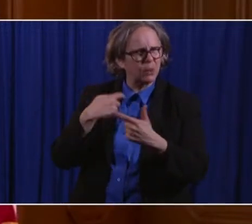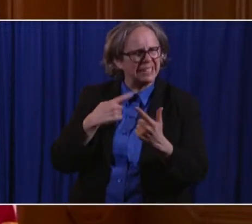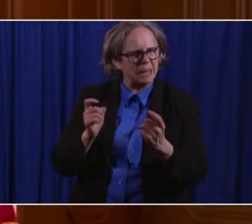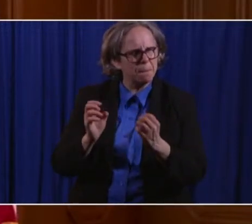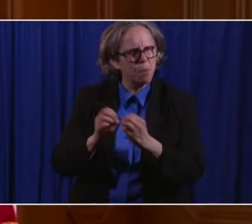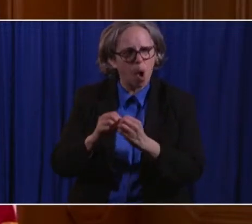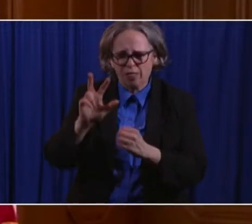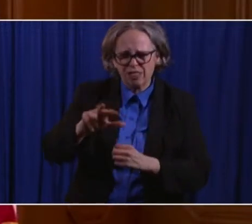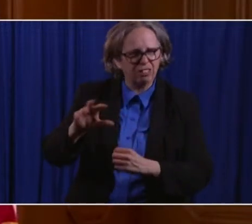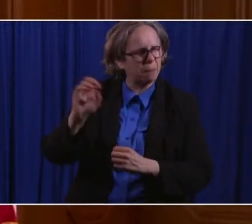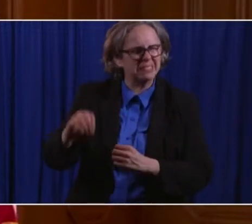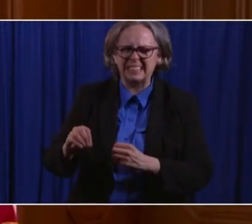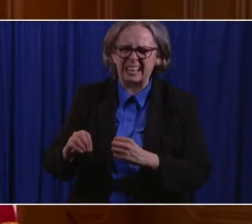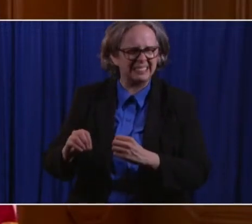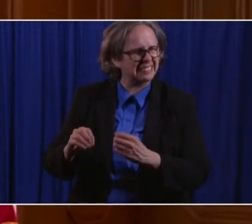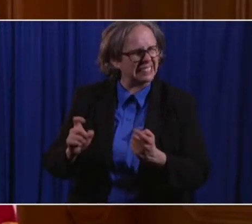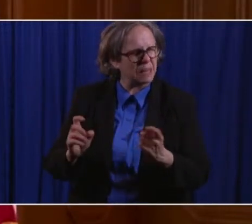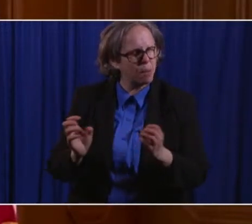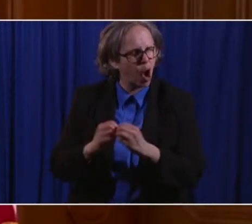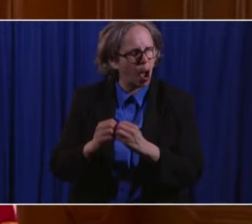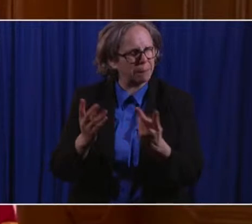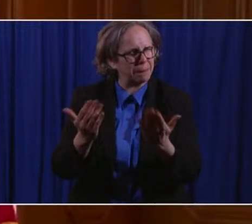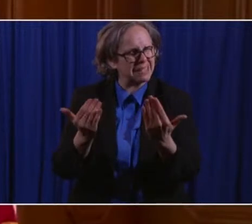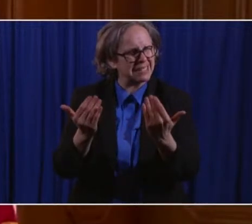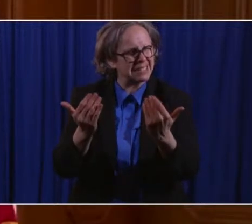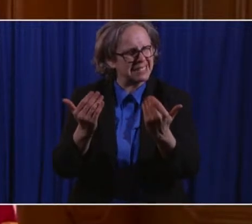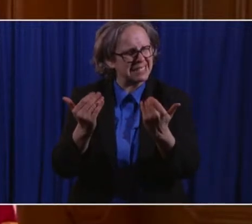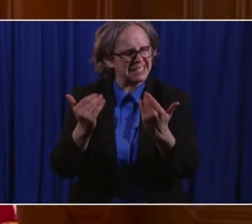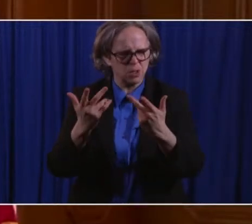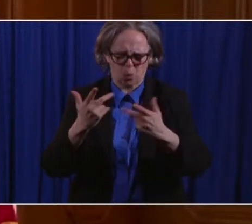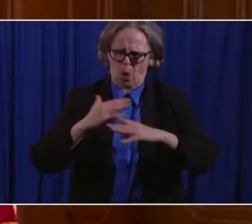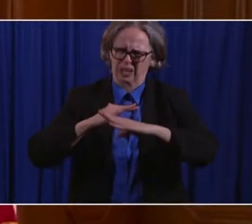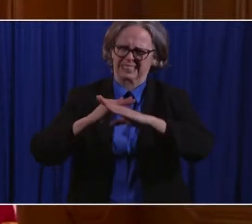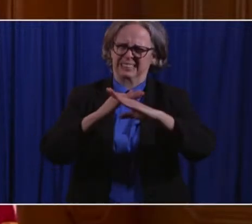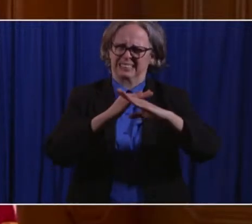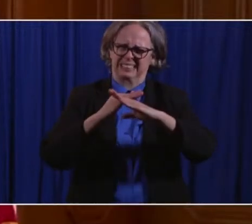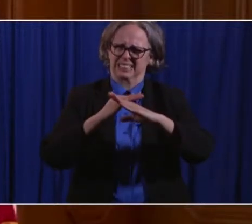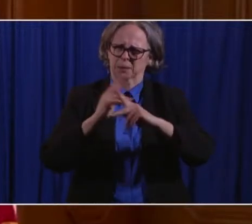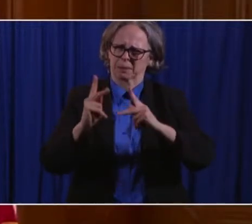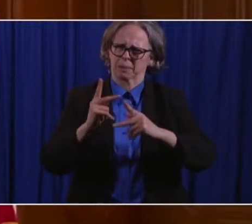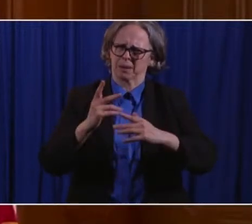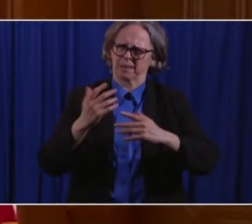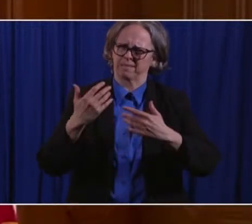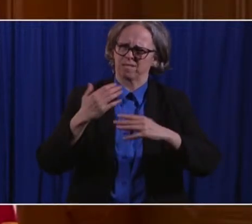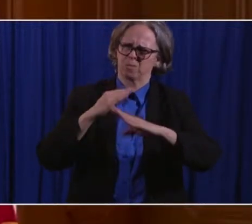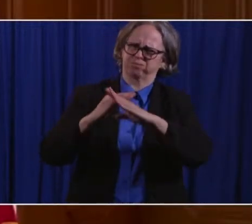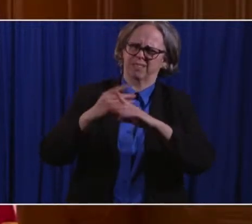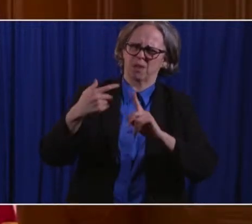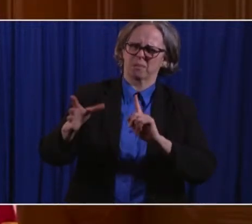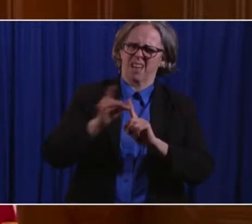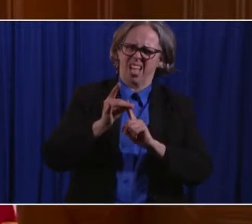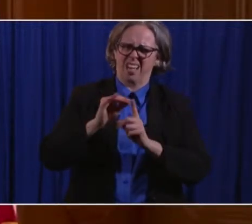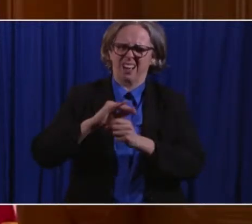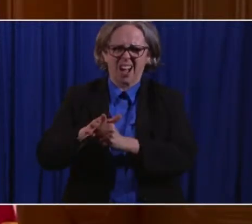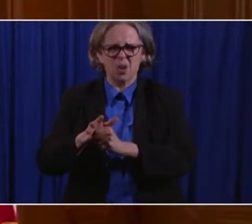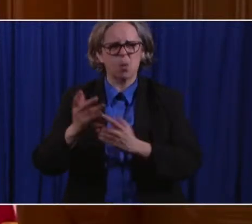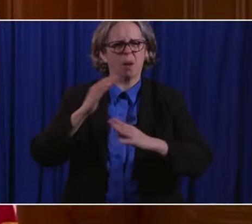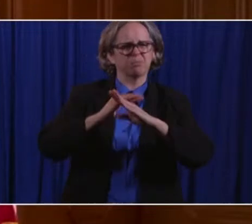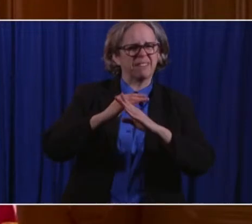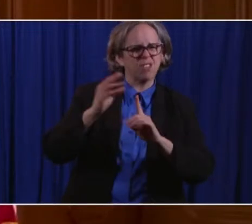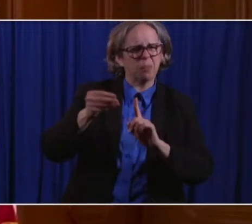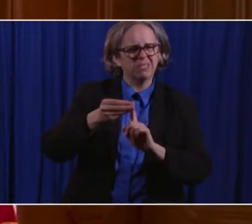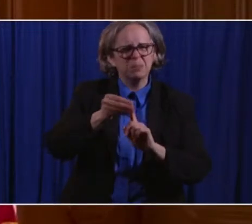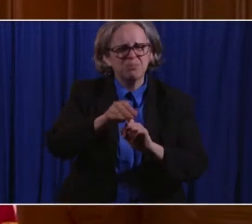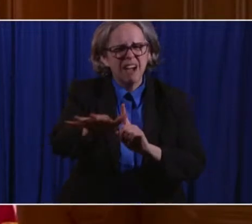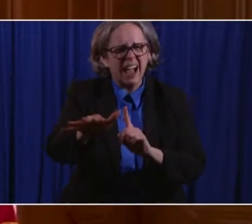be able to eliminate people who can get it, eliminate people who can spread it. And that's just vitally, vitally